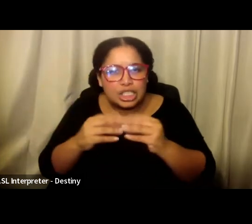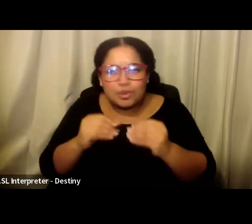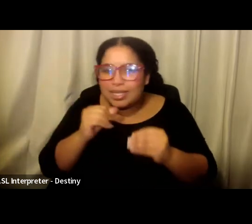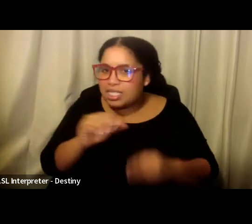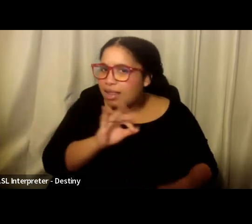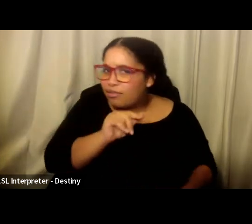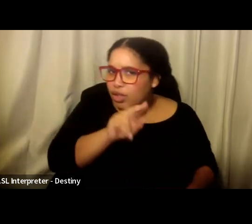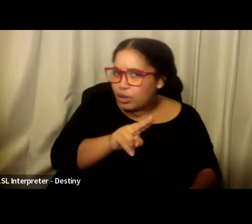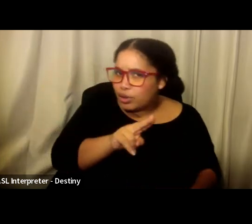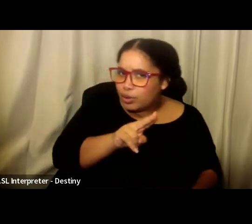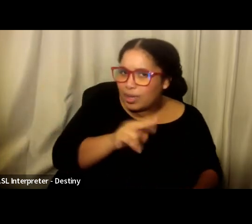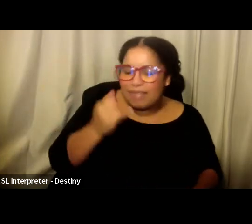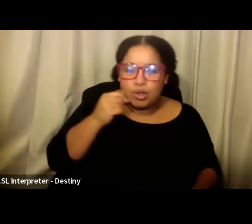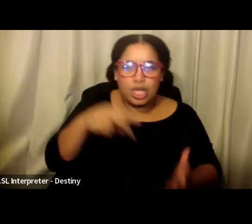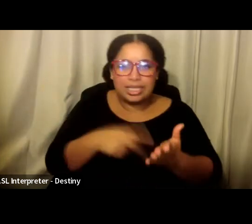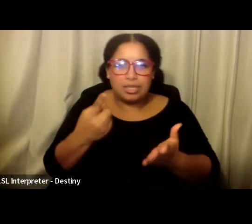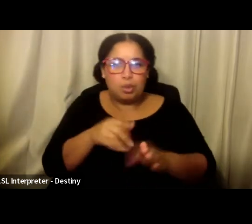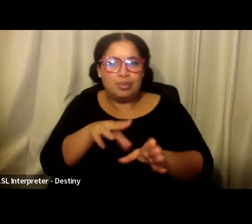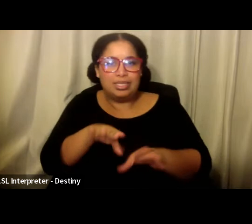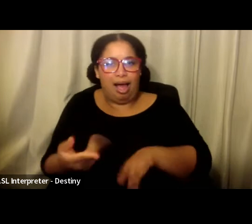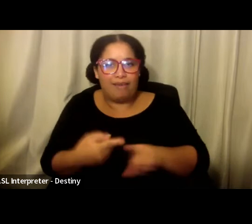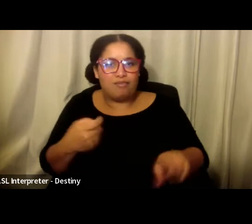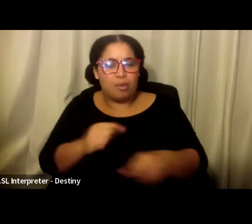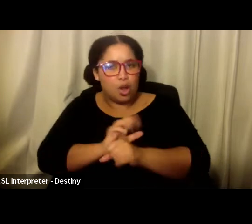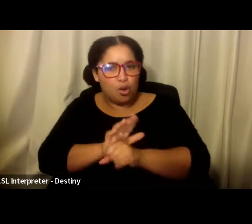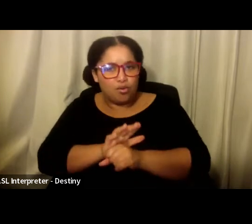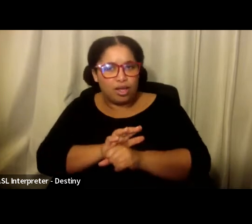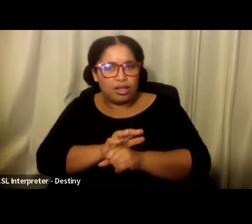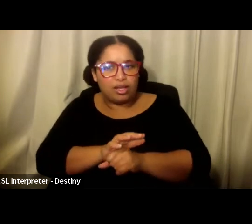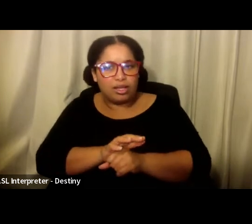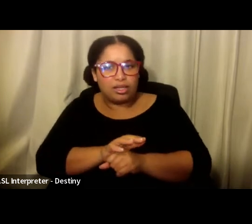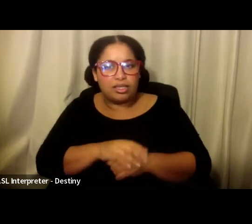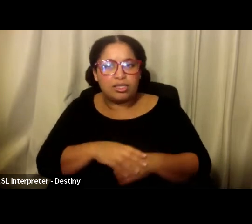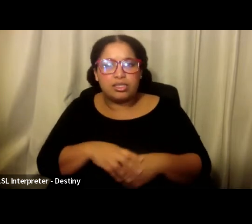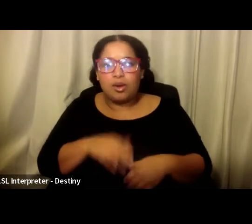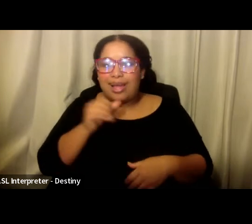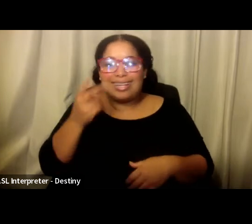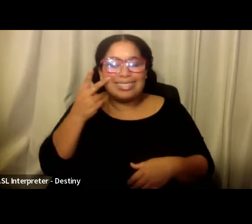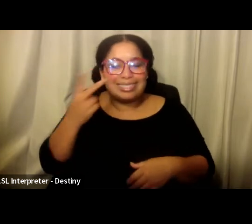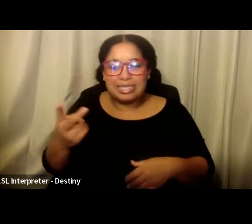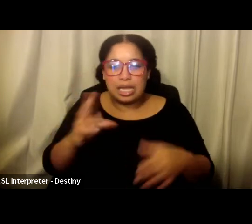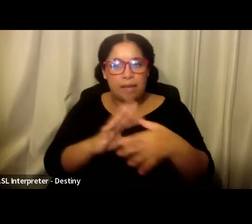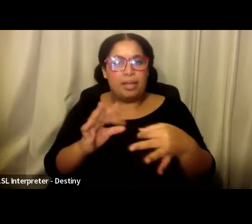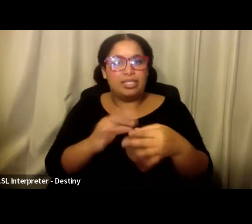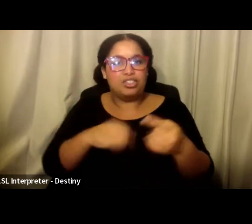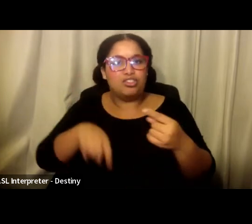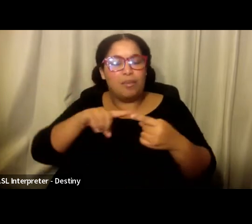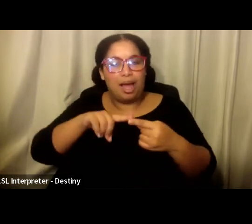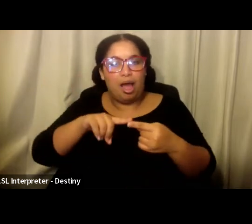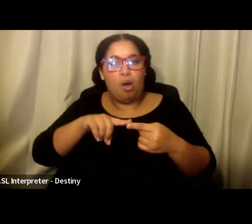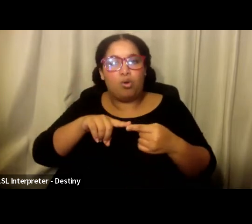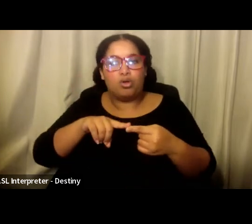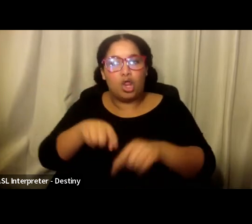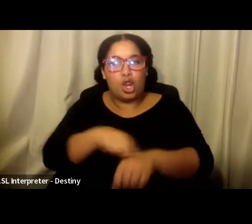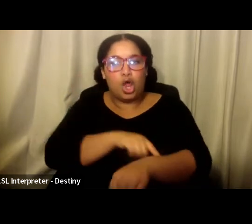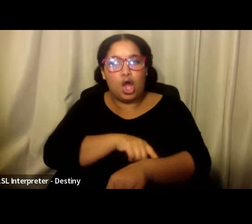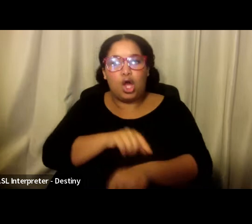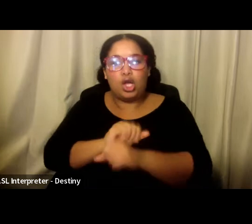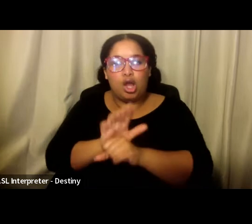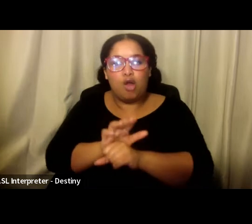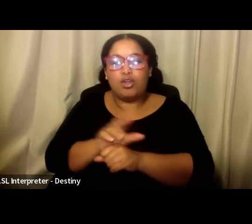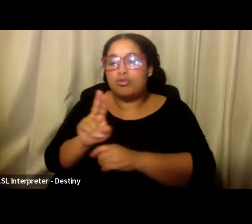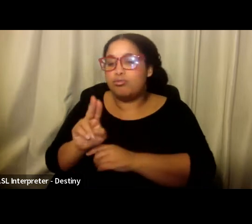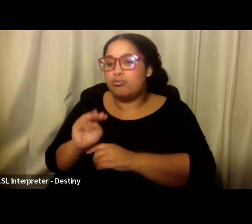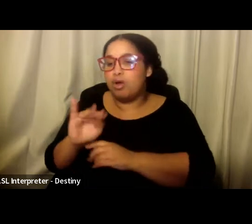flu. But I don't think we're like, I don't see where the messaging is on long COVID. And we did, Umoja did